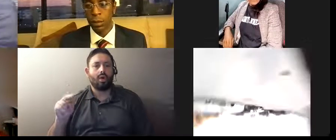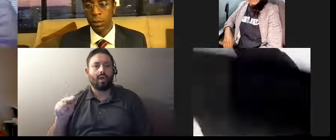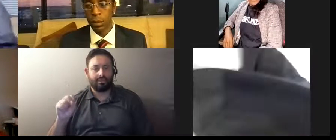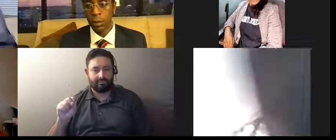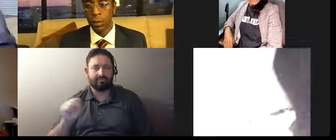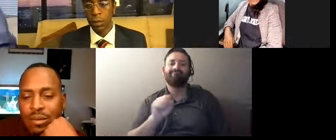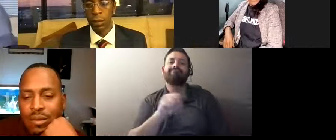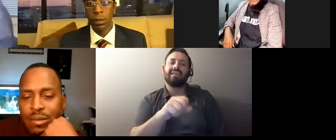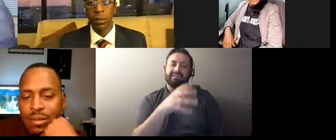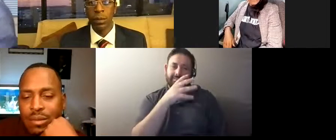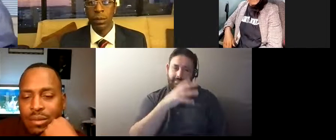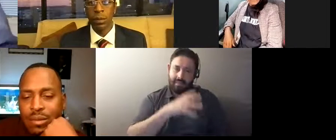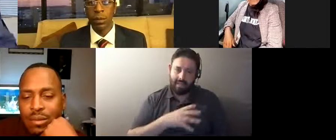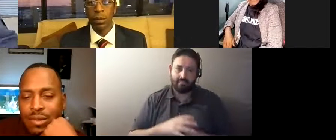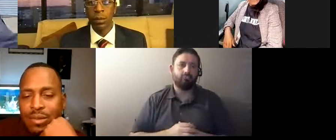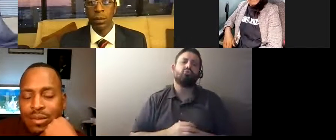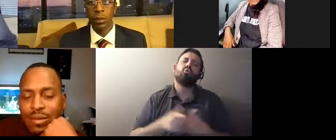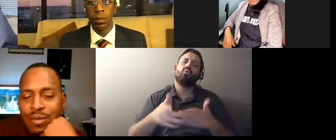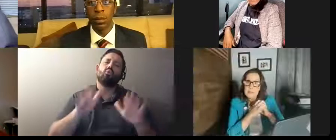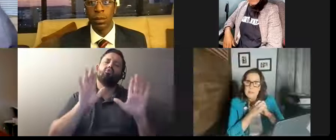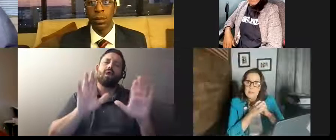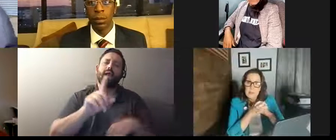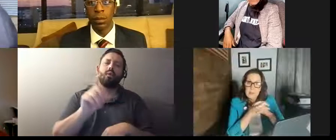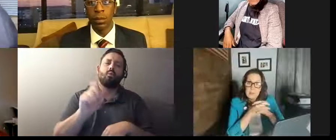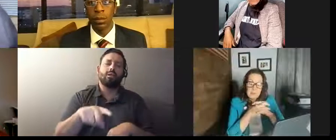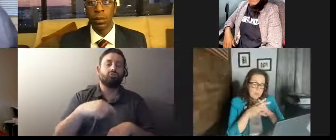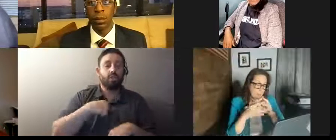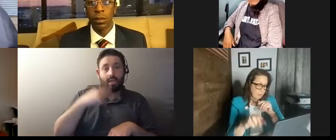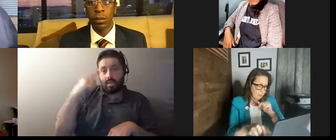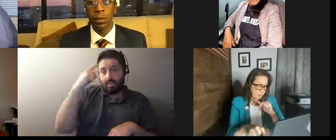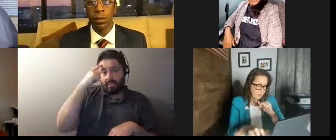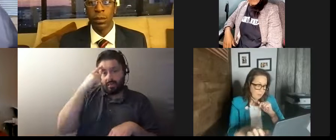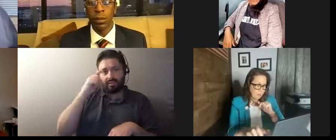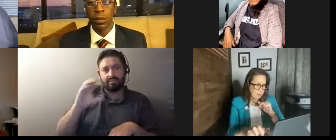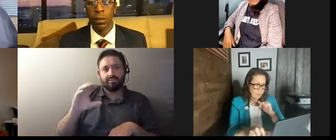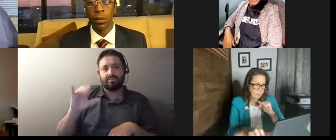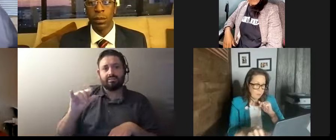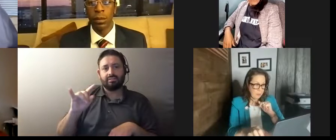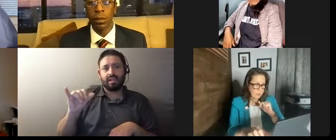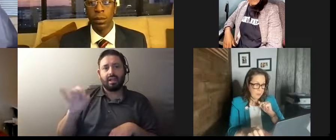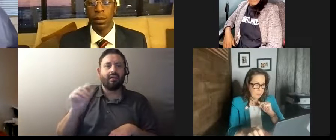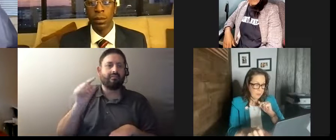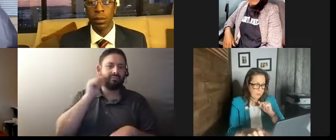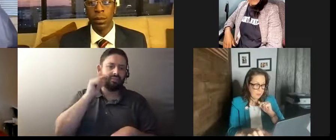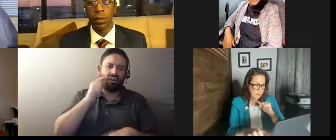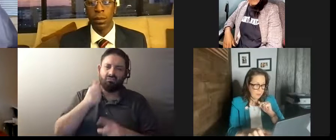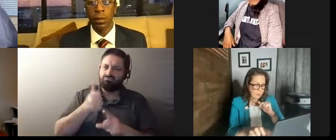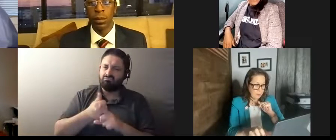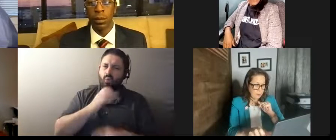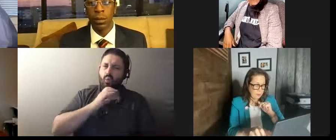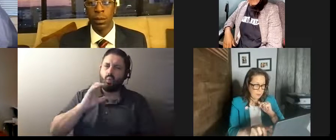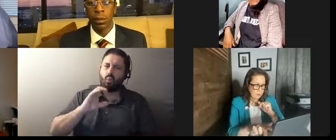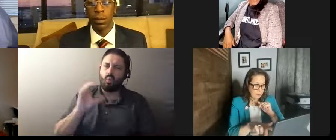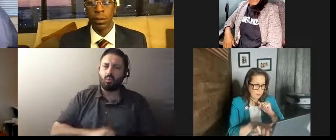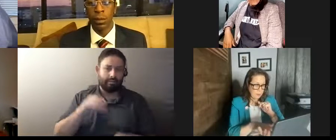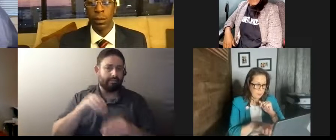Yes, ma'am. Great question. I think the city of San Antonio is one of the oldest in the state, and